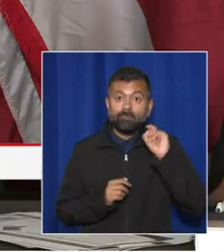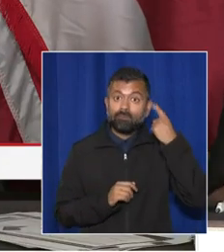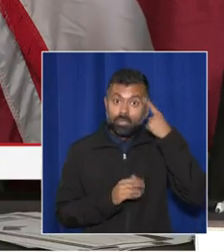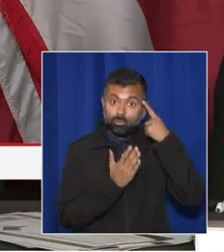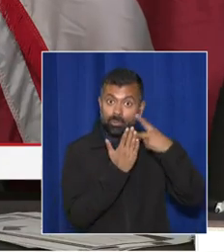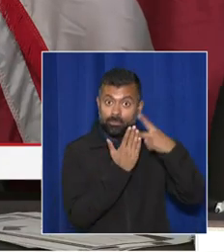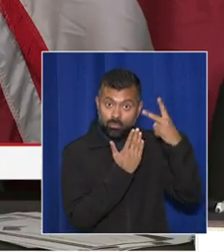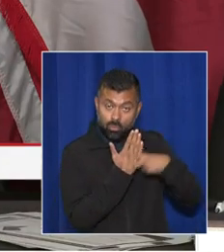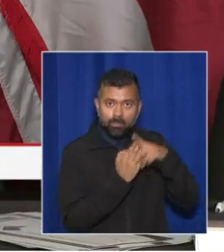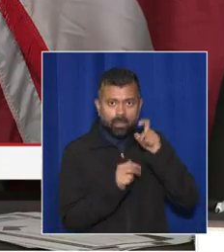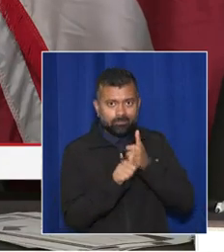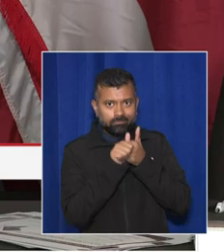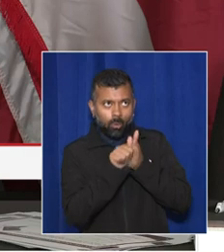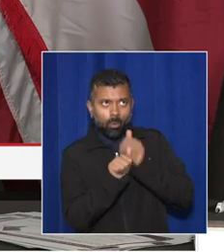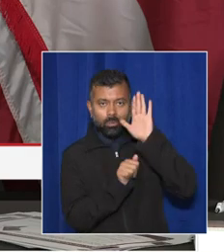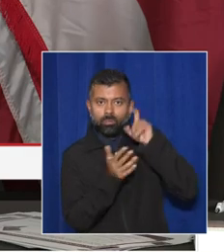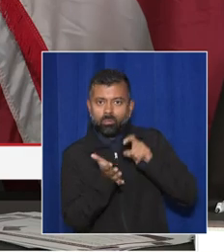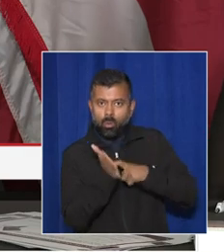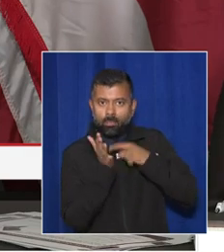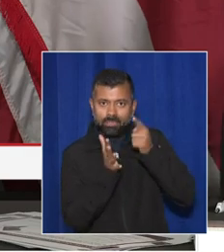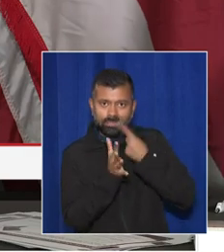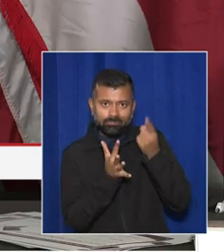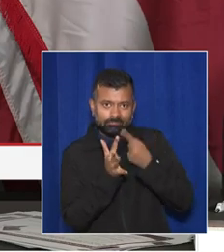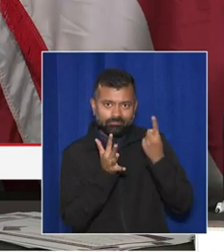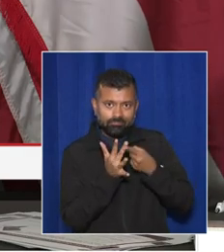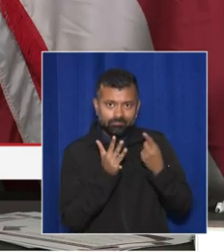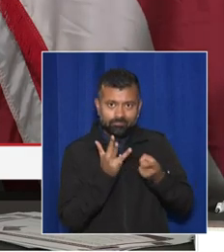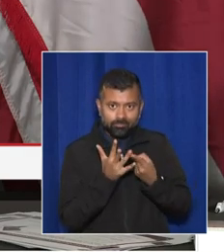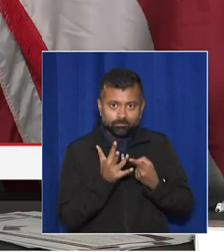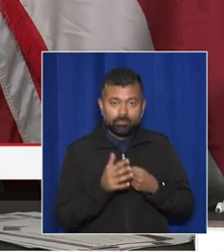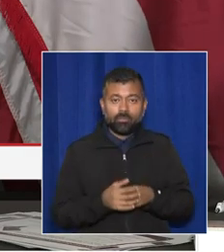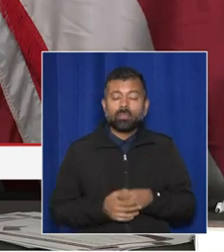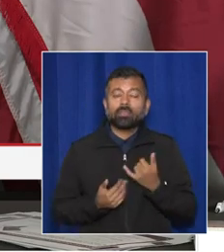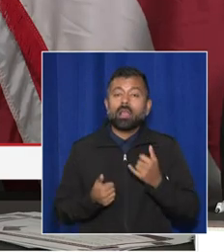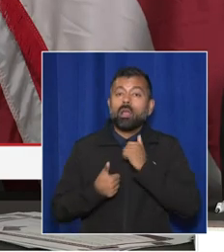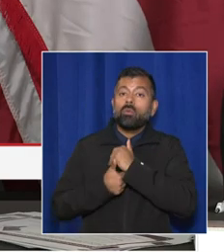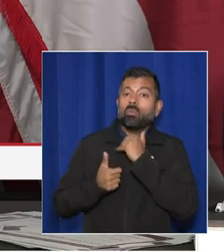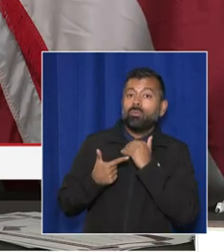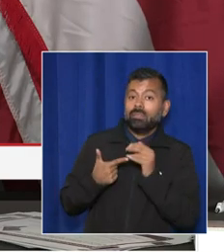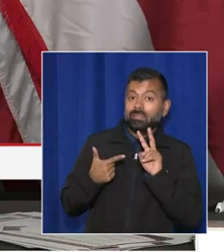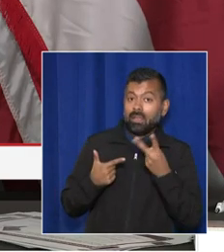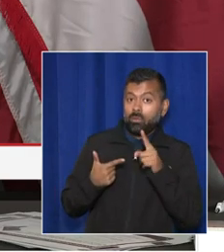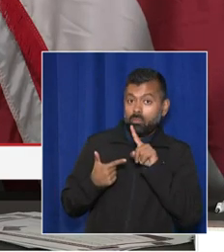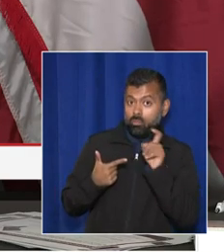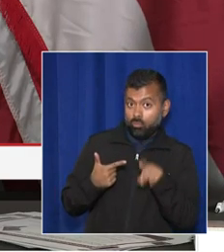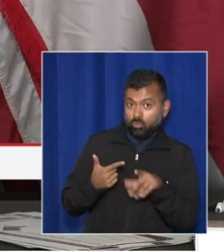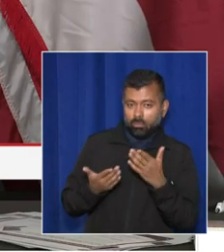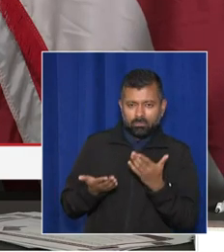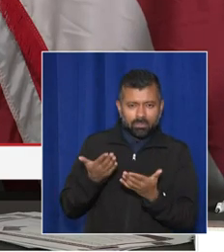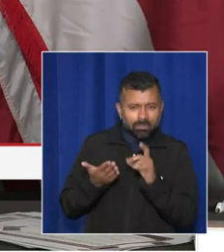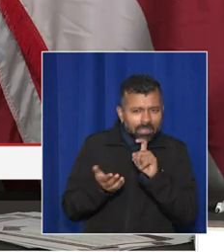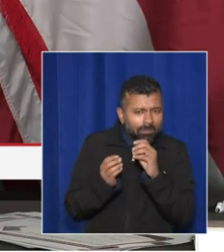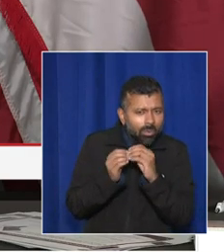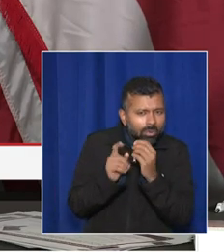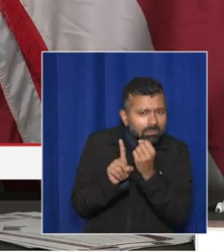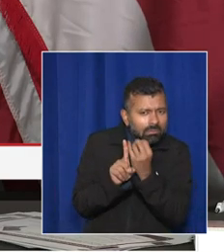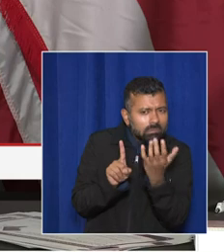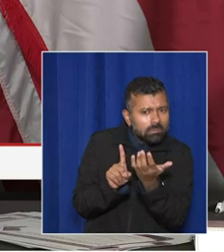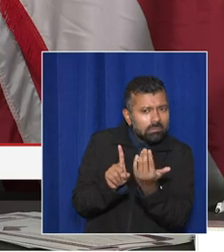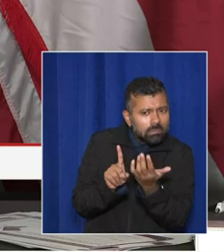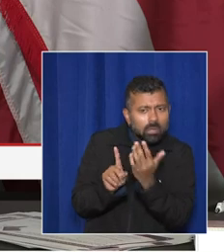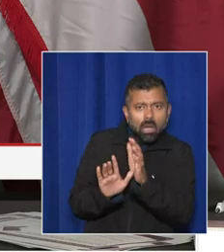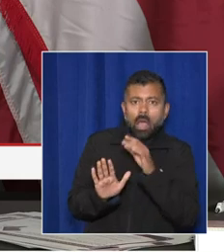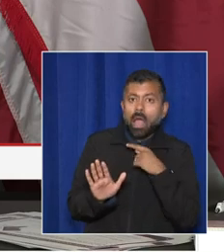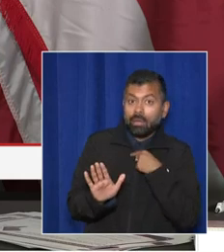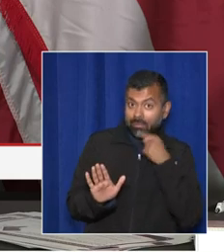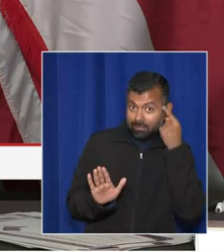federal guidance. To your second question, and I might need to unpack that a little bit, I think you were